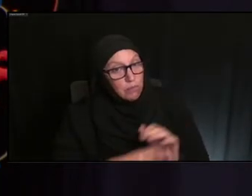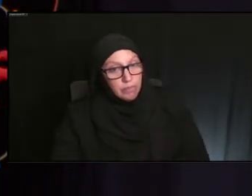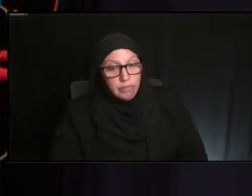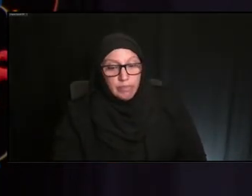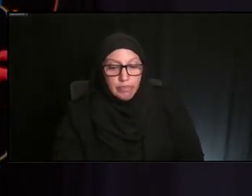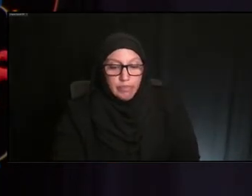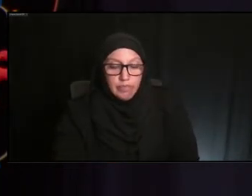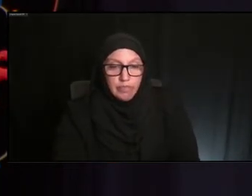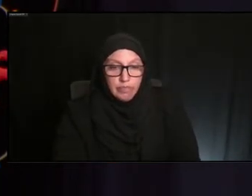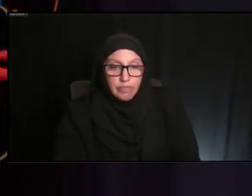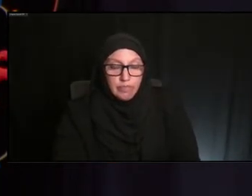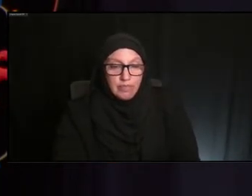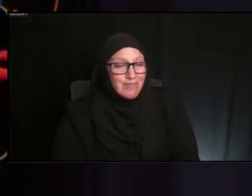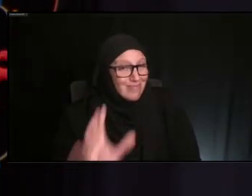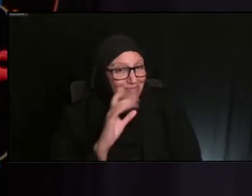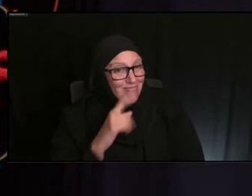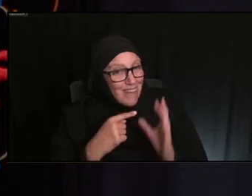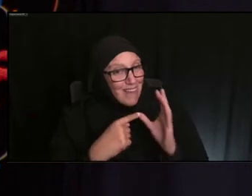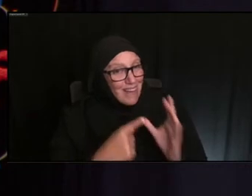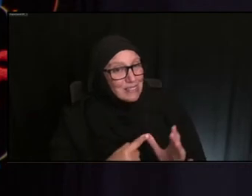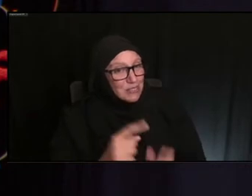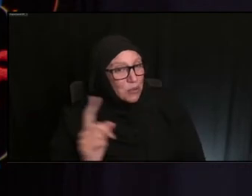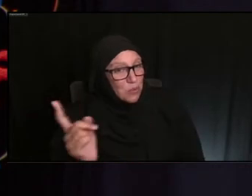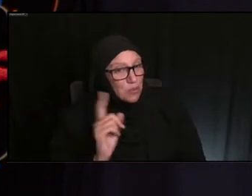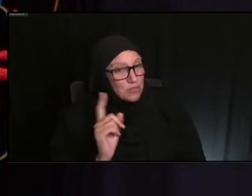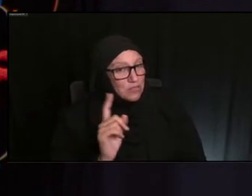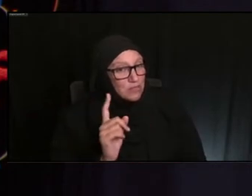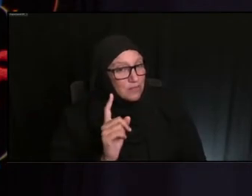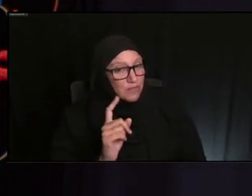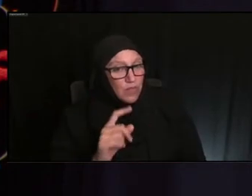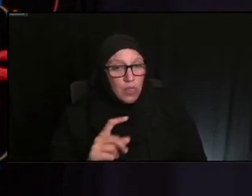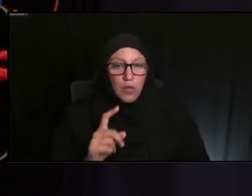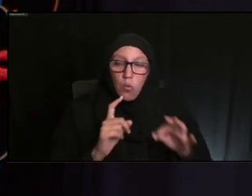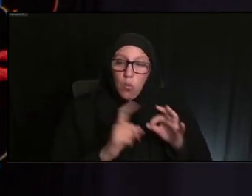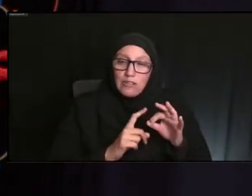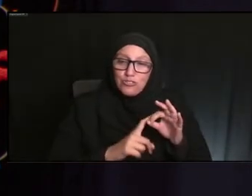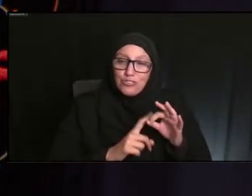Listen to the answer. He said, the question is for the Imam.